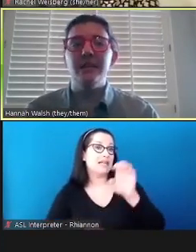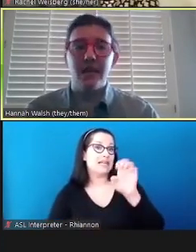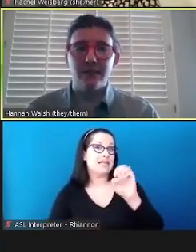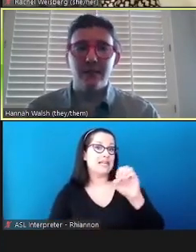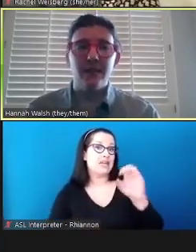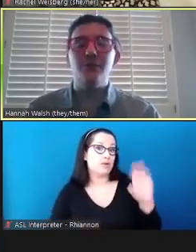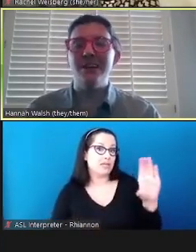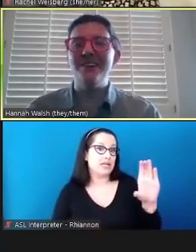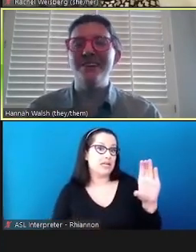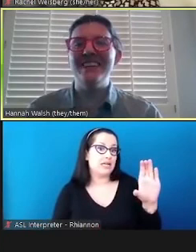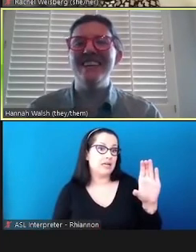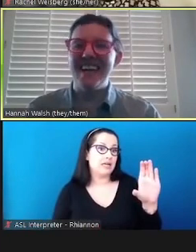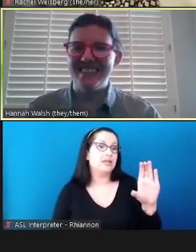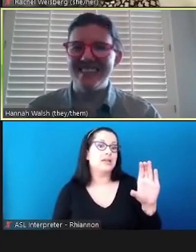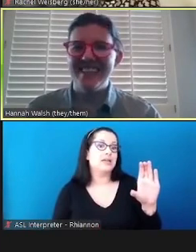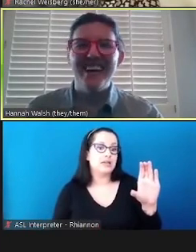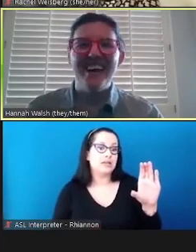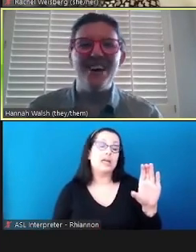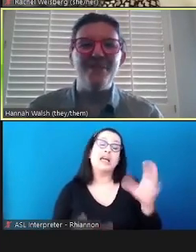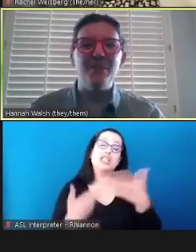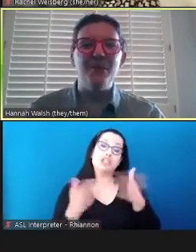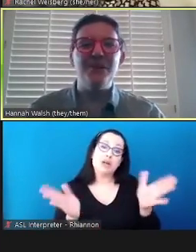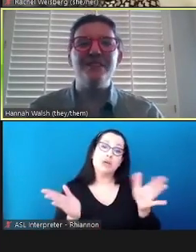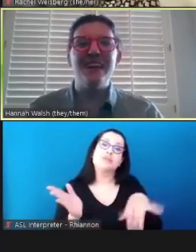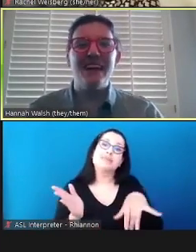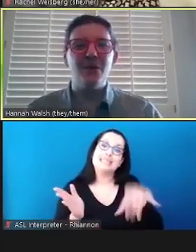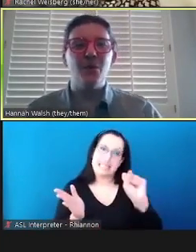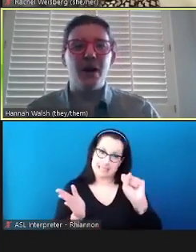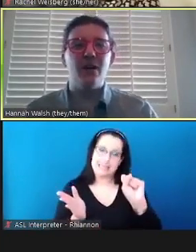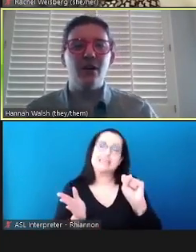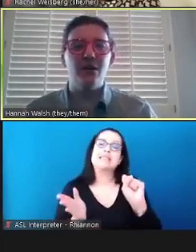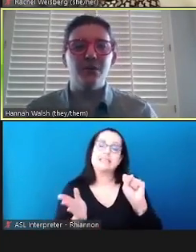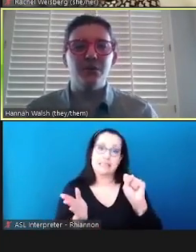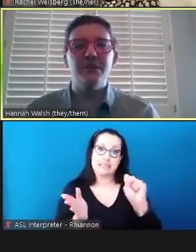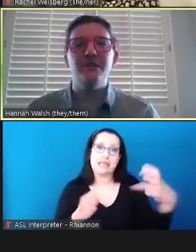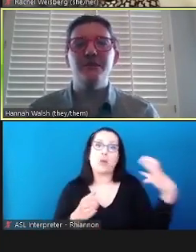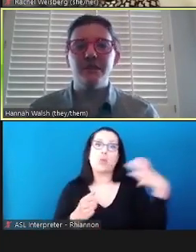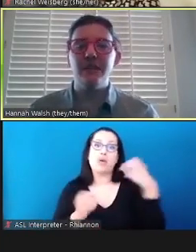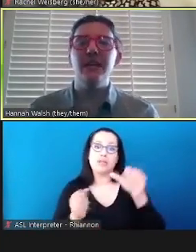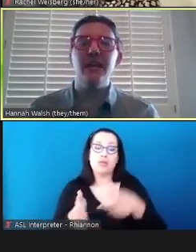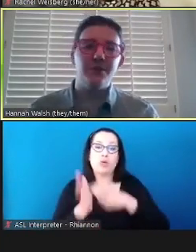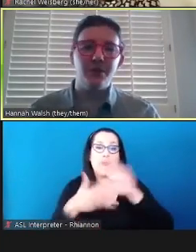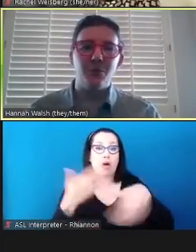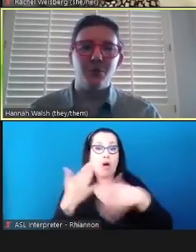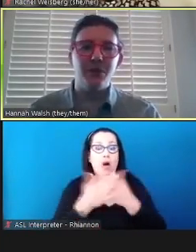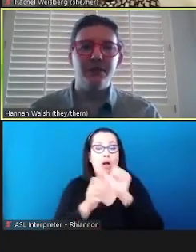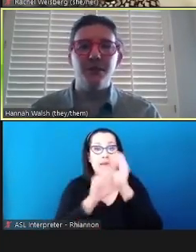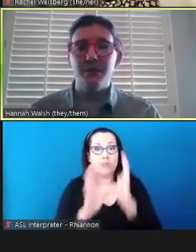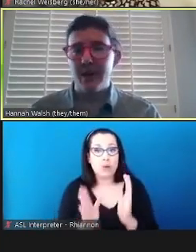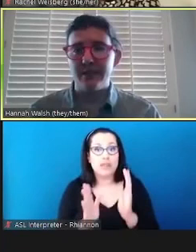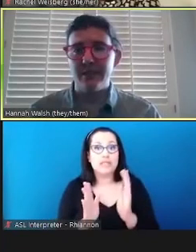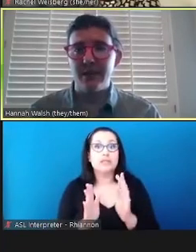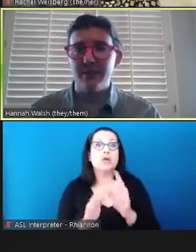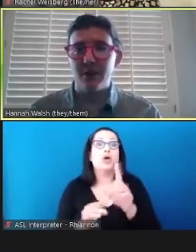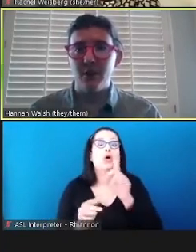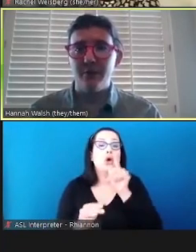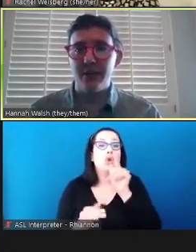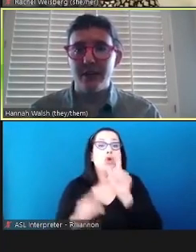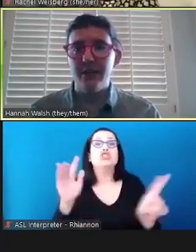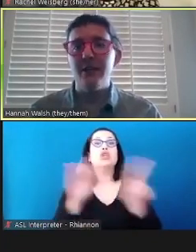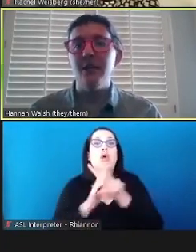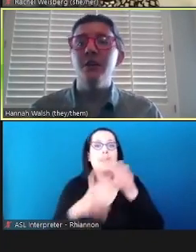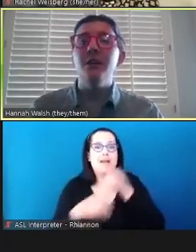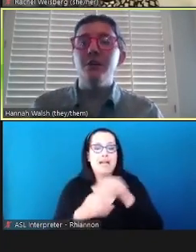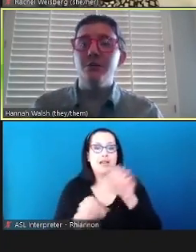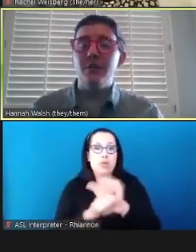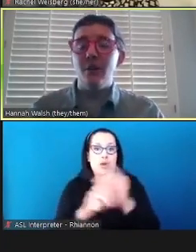generally yes. Employers can require all employees physically entering the workplace to be vaccinated for